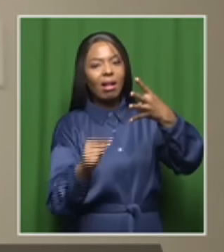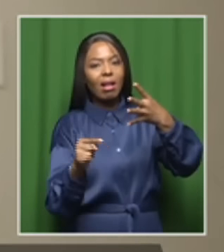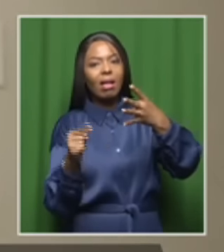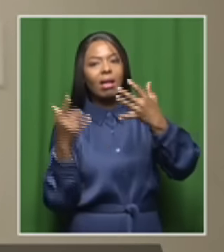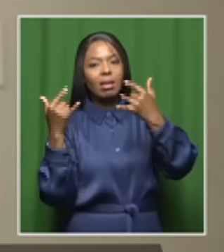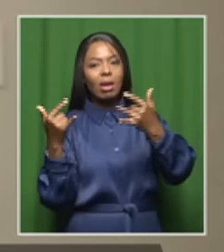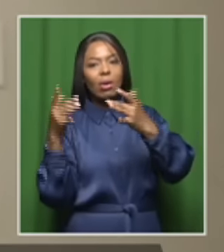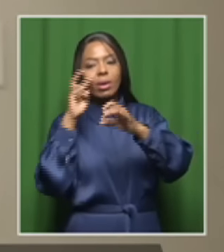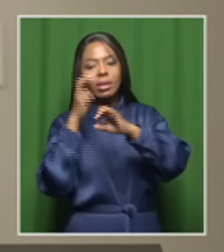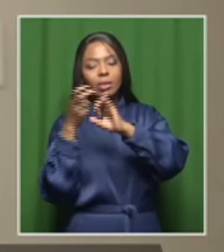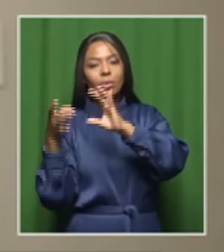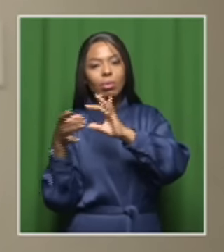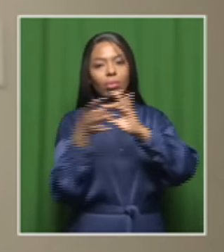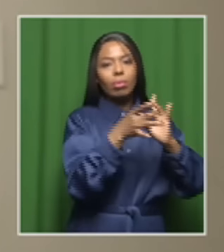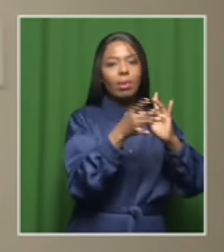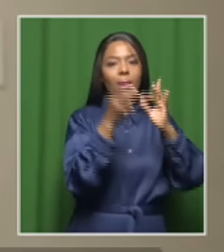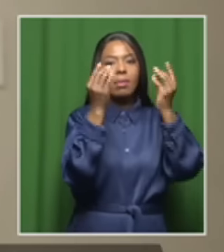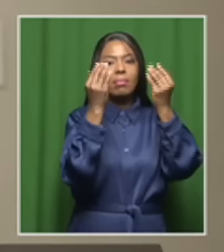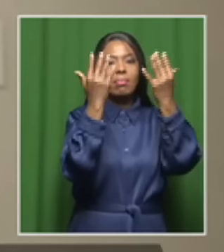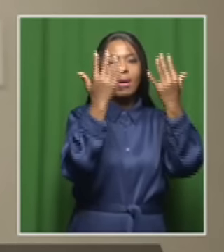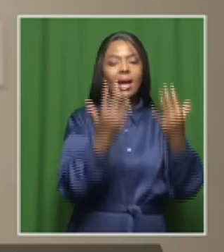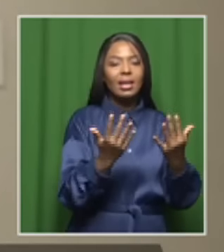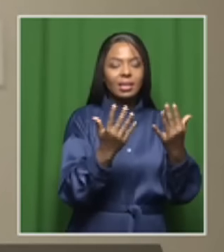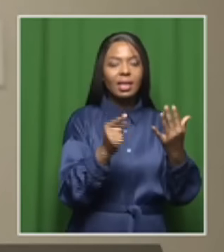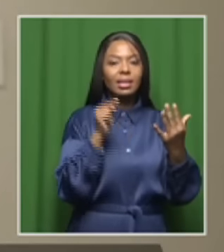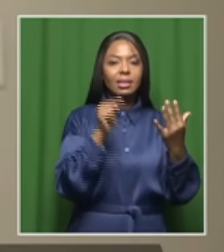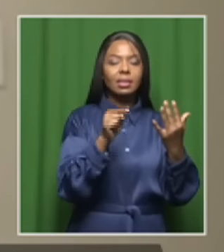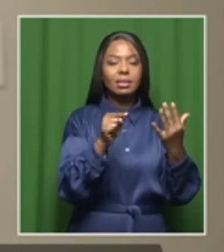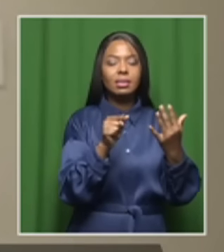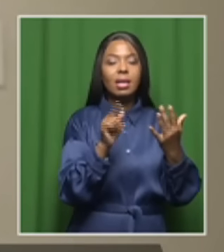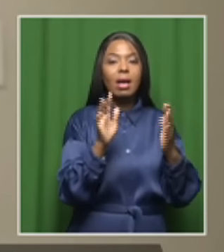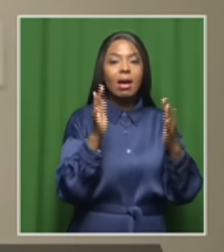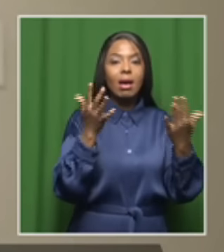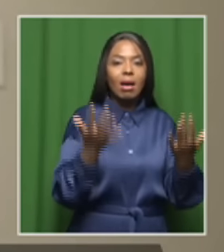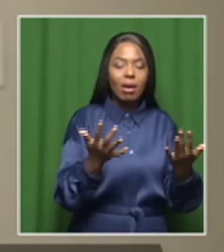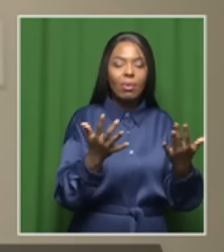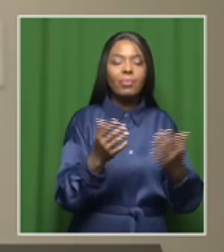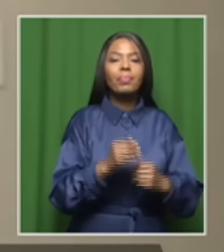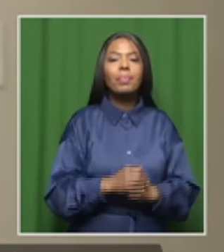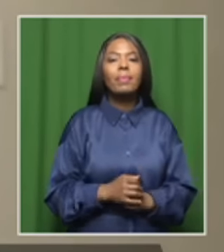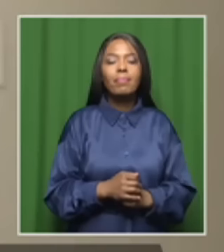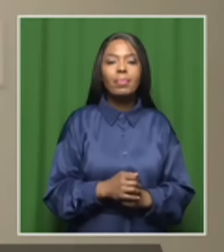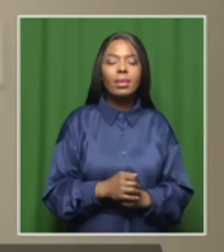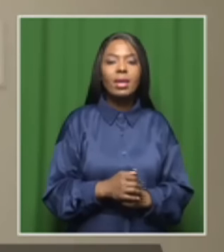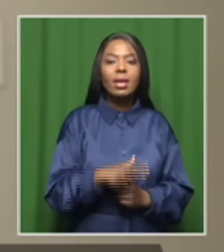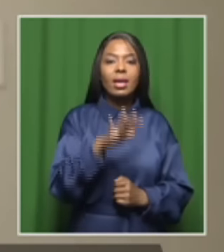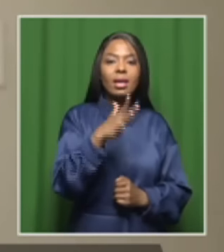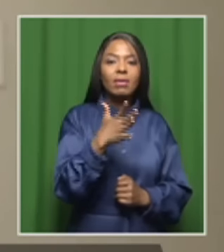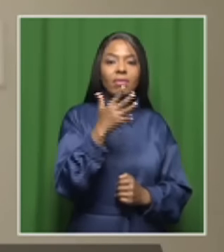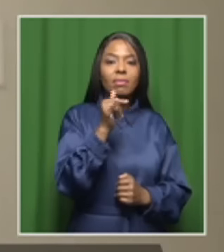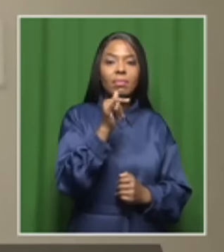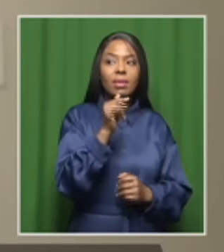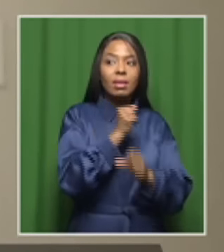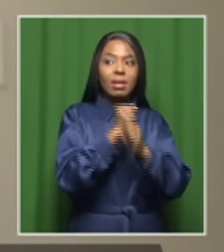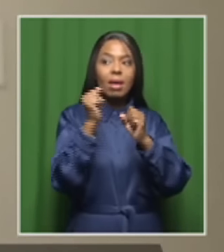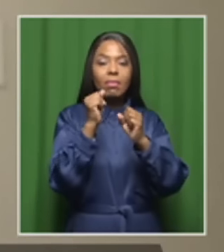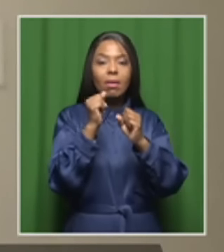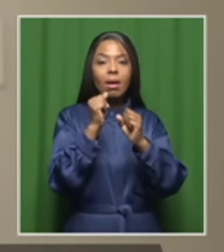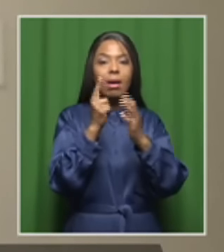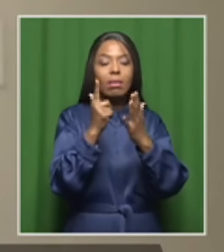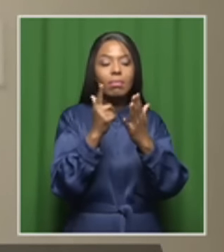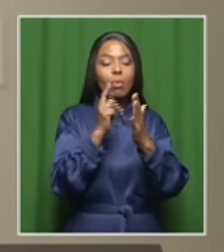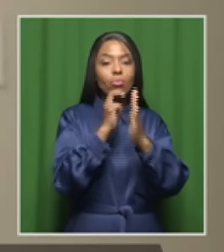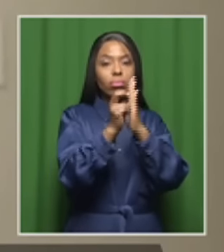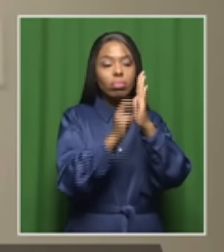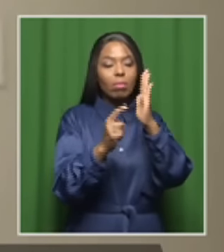line with the budget. They were linked to the budget to say if these conditions are not met, as you outlined them in